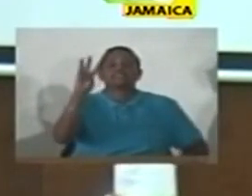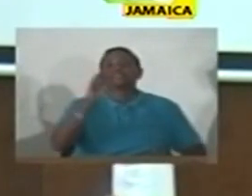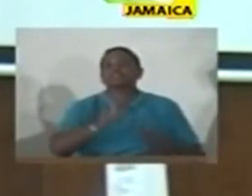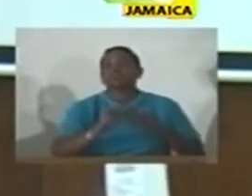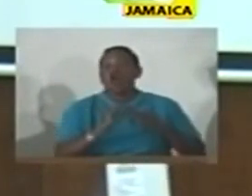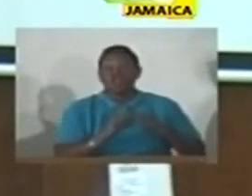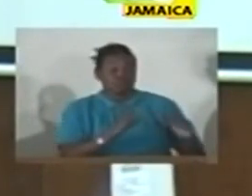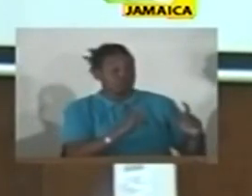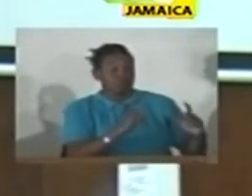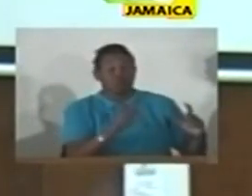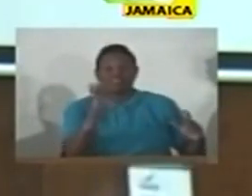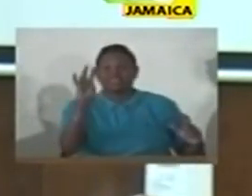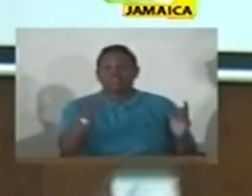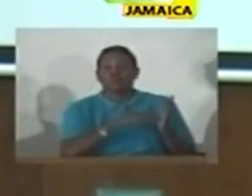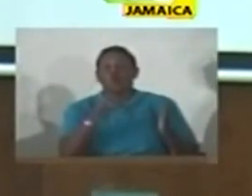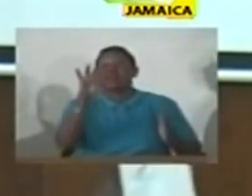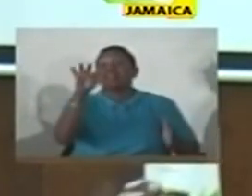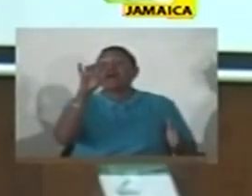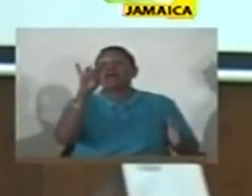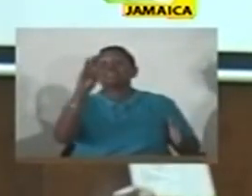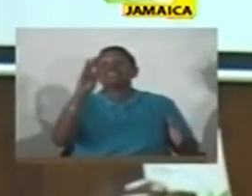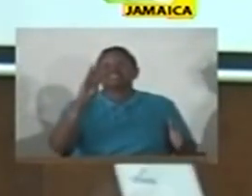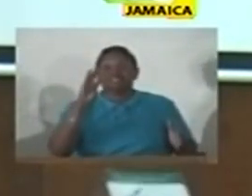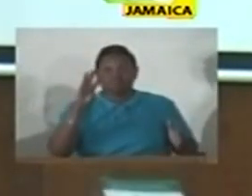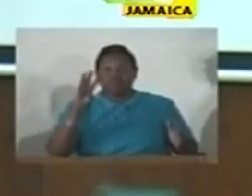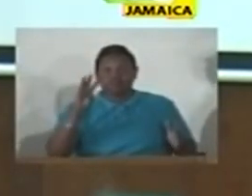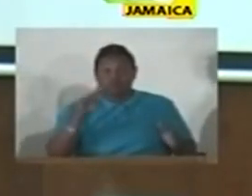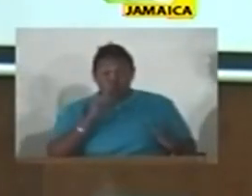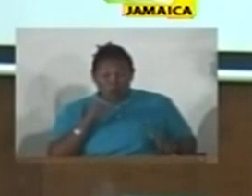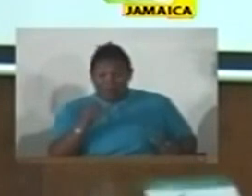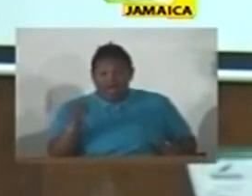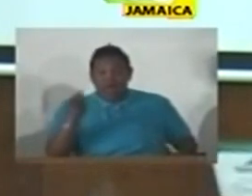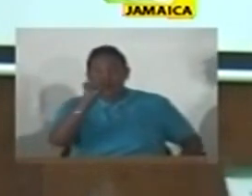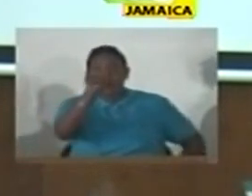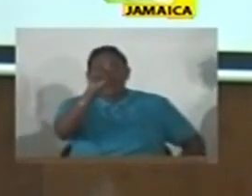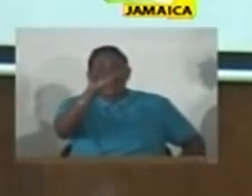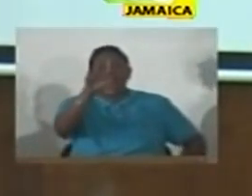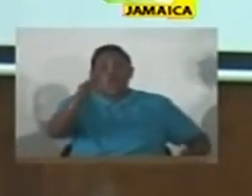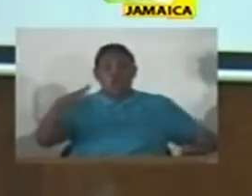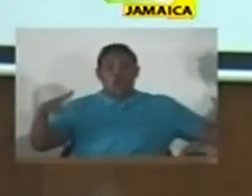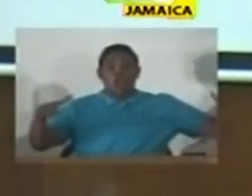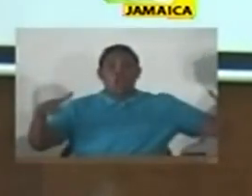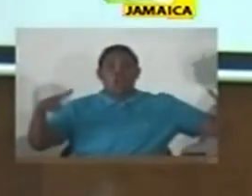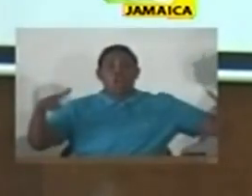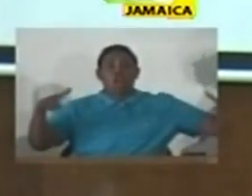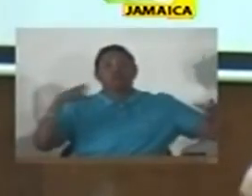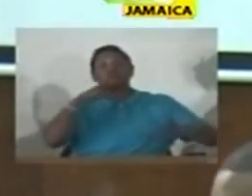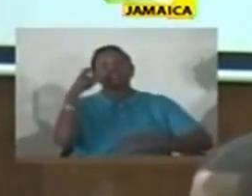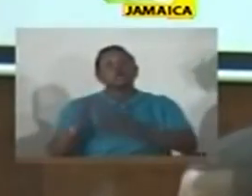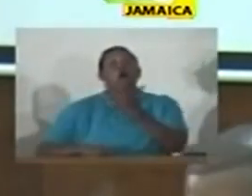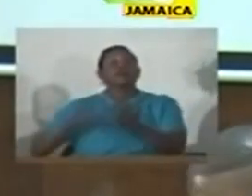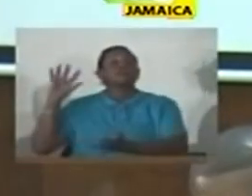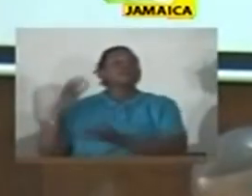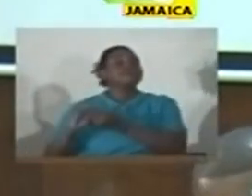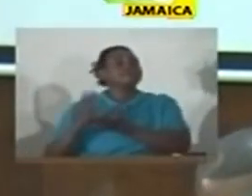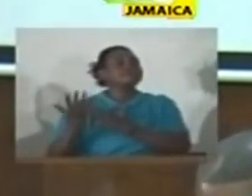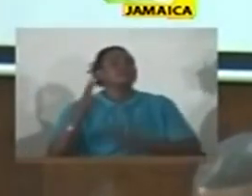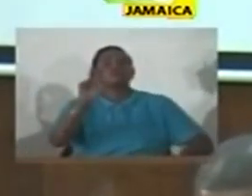$7,986. To plant 1 acre, it is going to cost the farmer